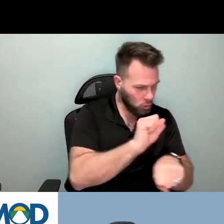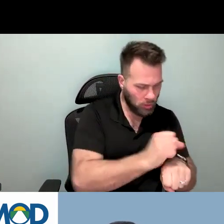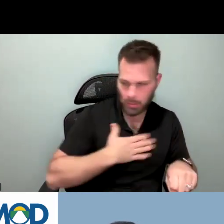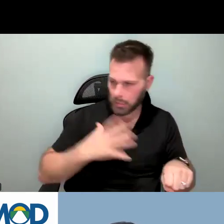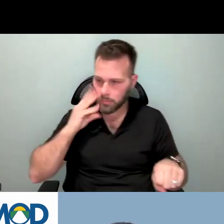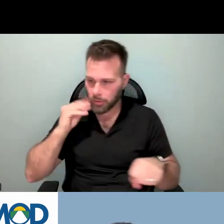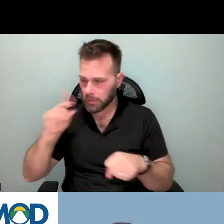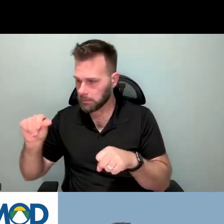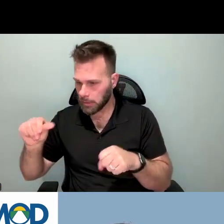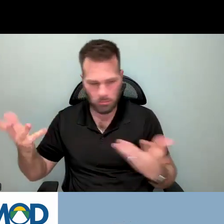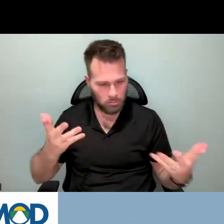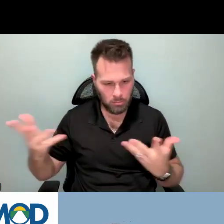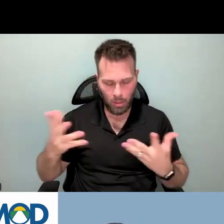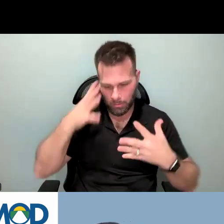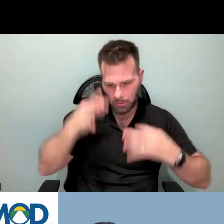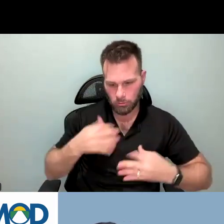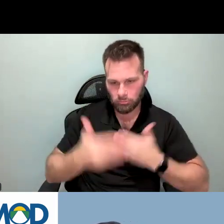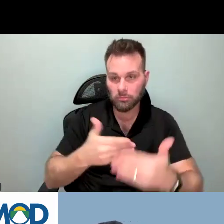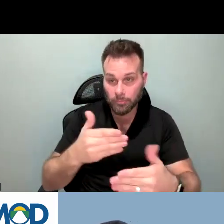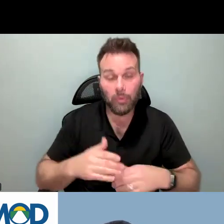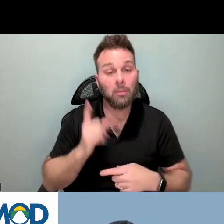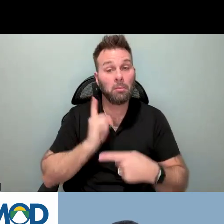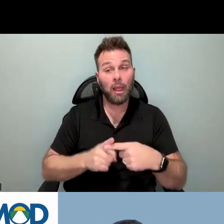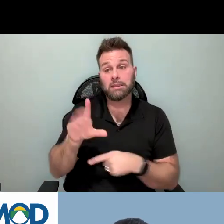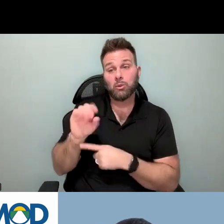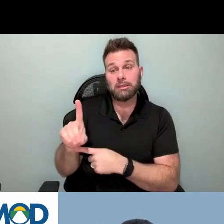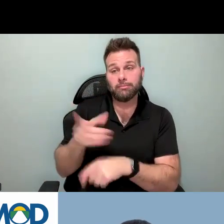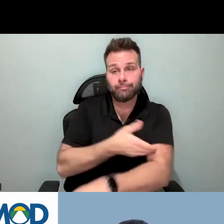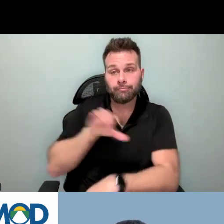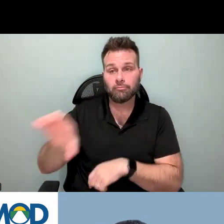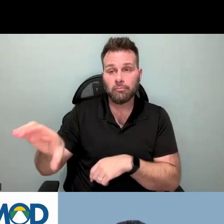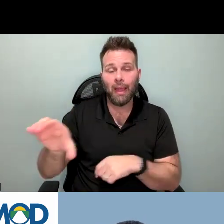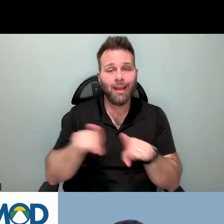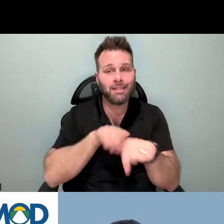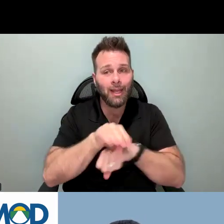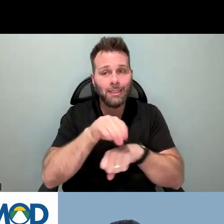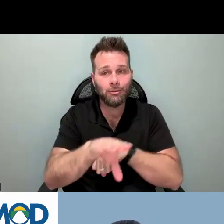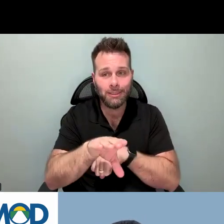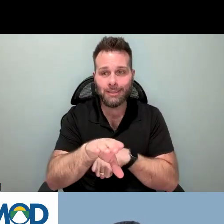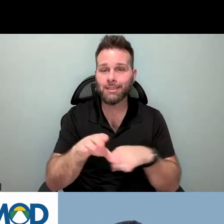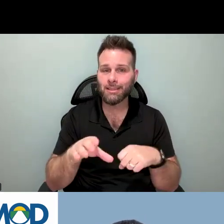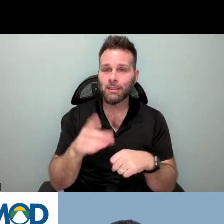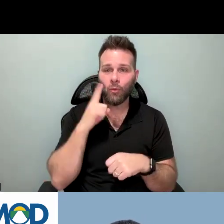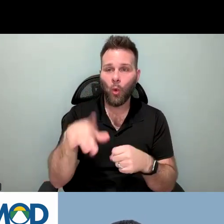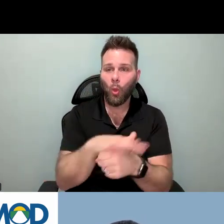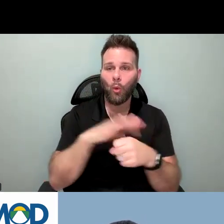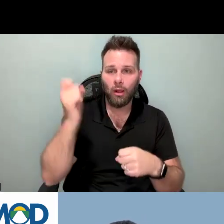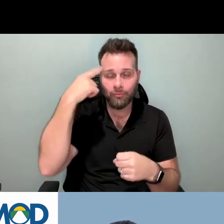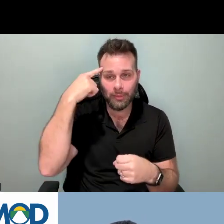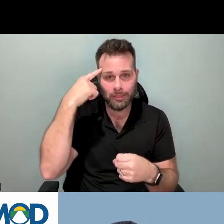experience. This law also empowers CODs to serve as advisory bodies to local governments, enabling them